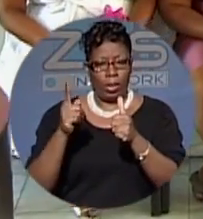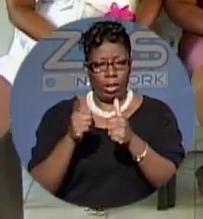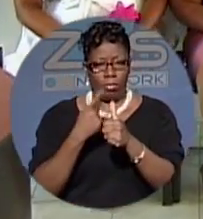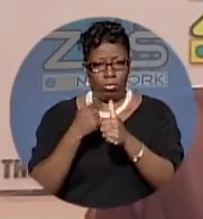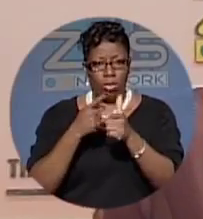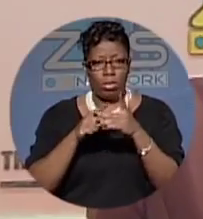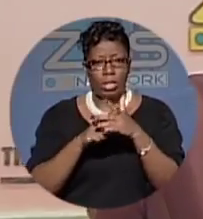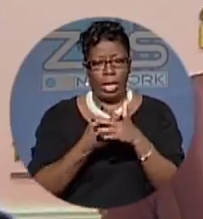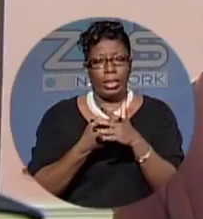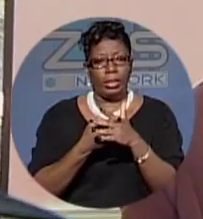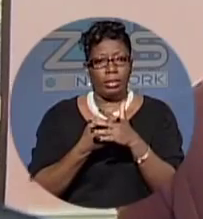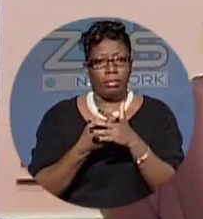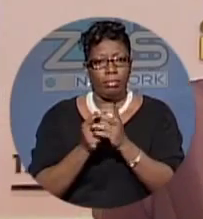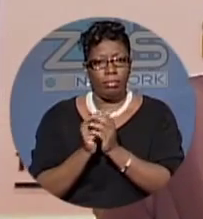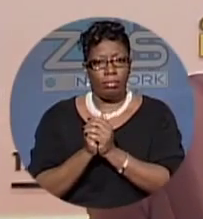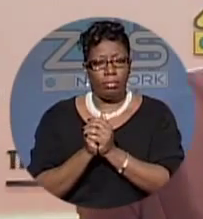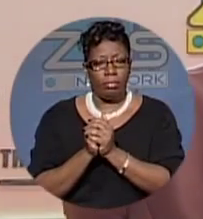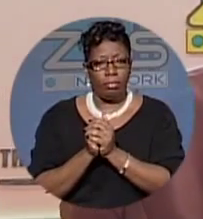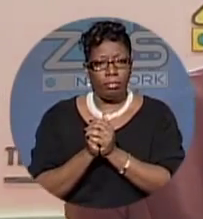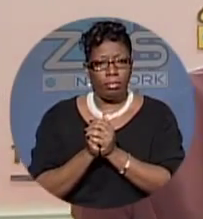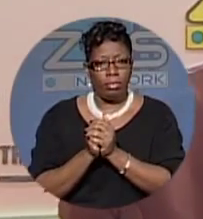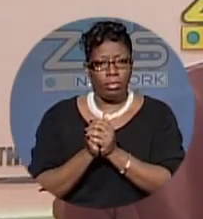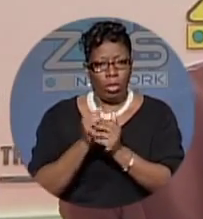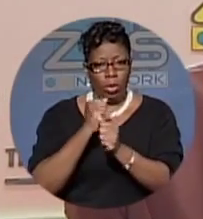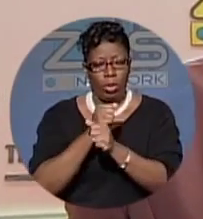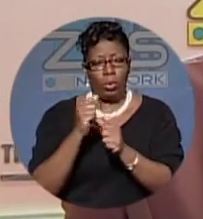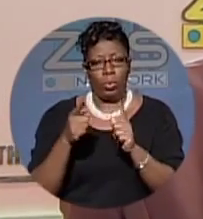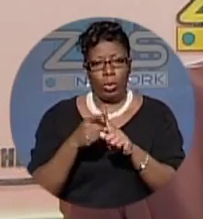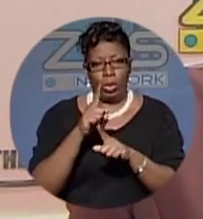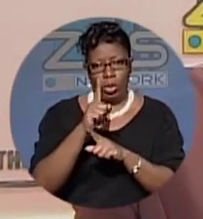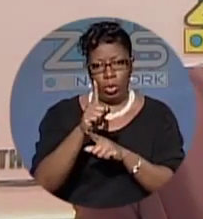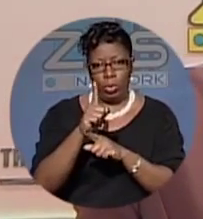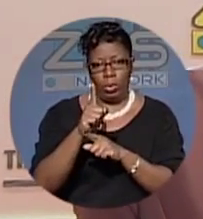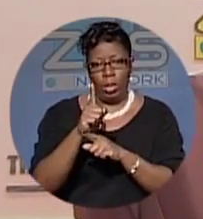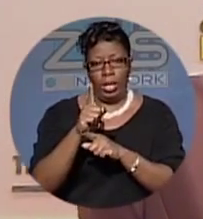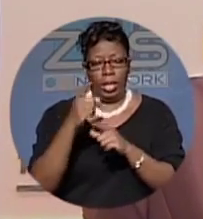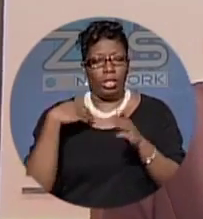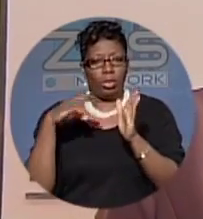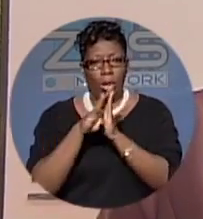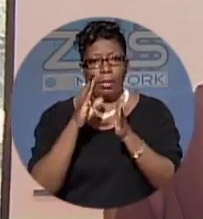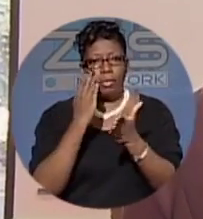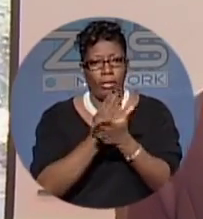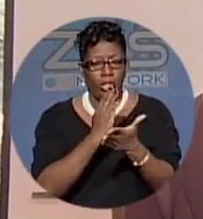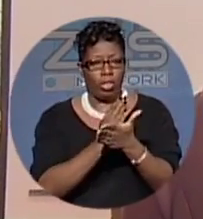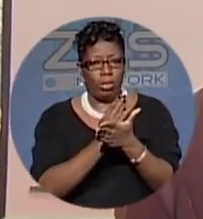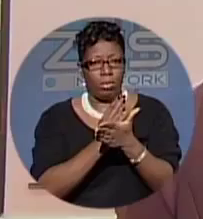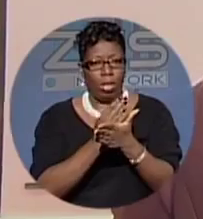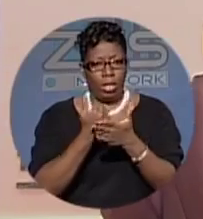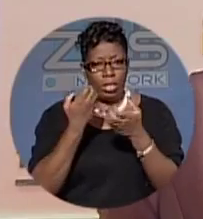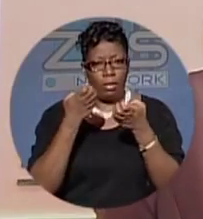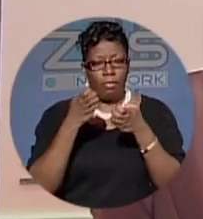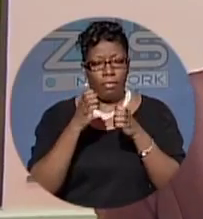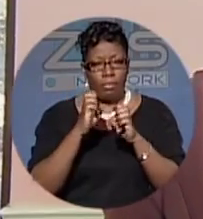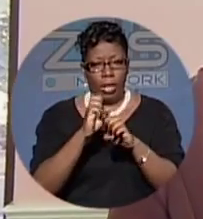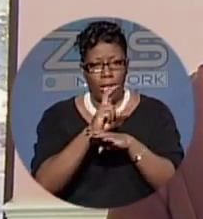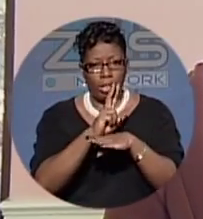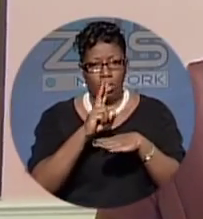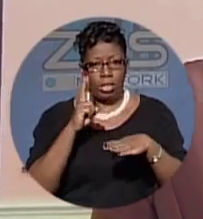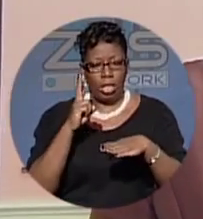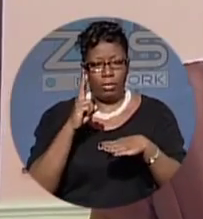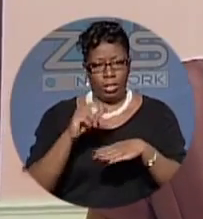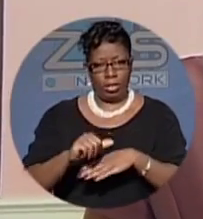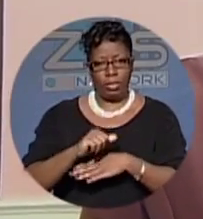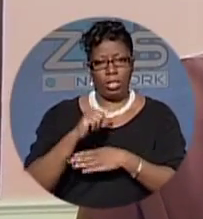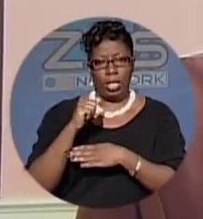out, my problem was dealing with youth and crime prevention. However, I found out that I would be more effective in the area of